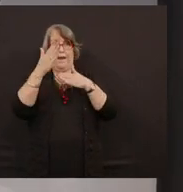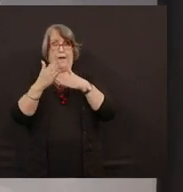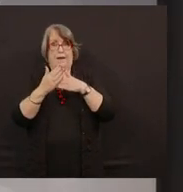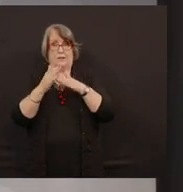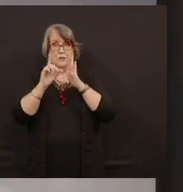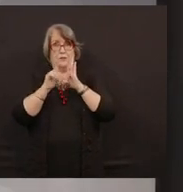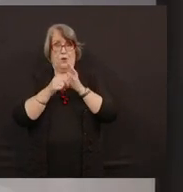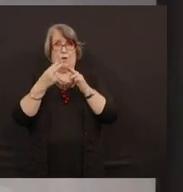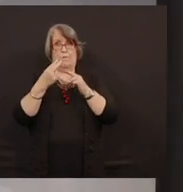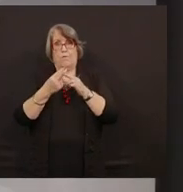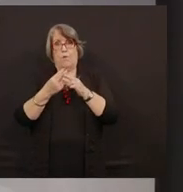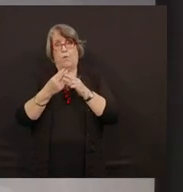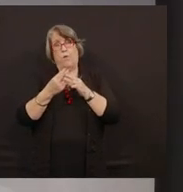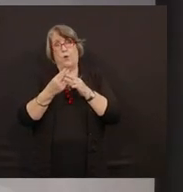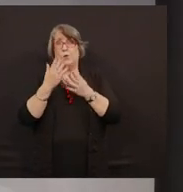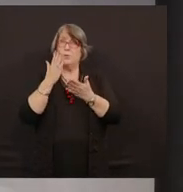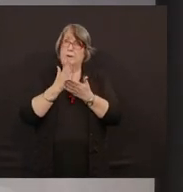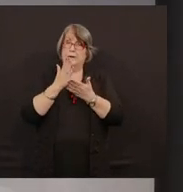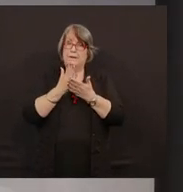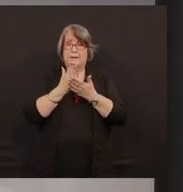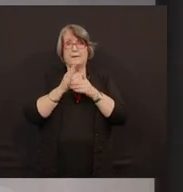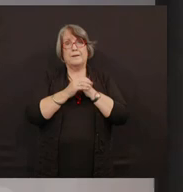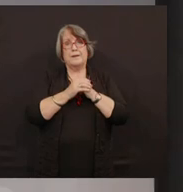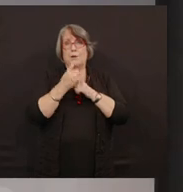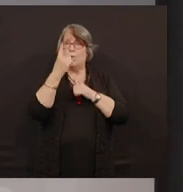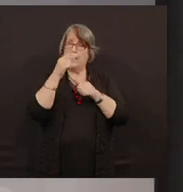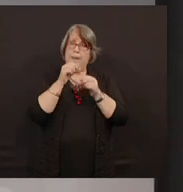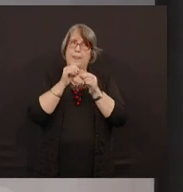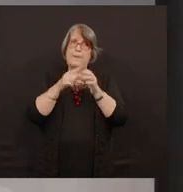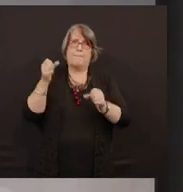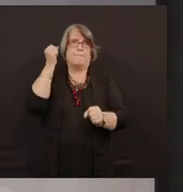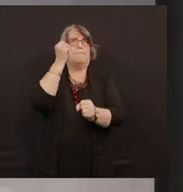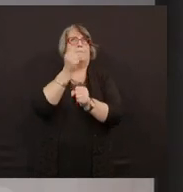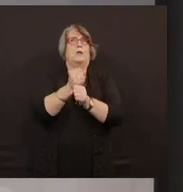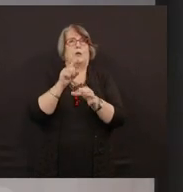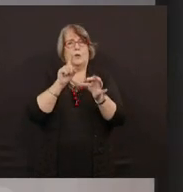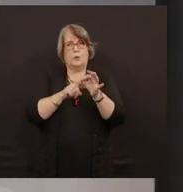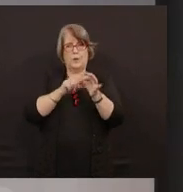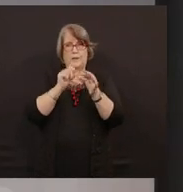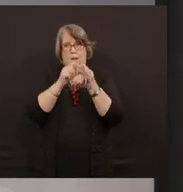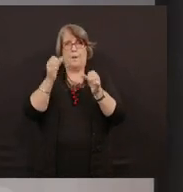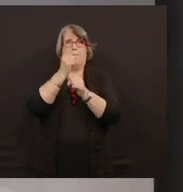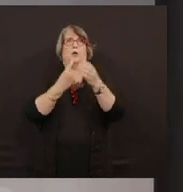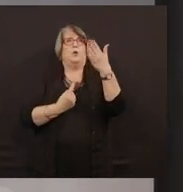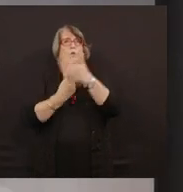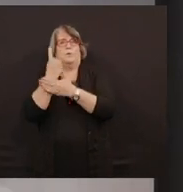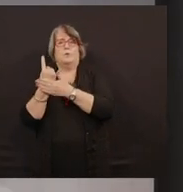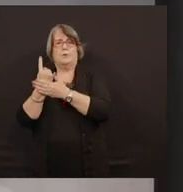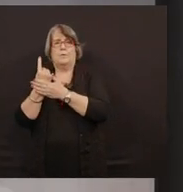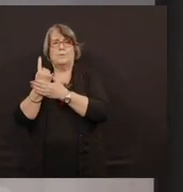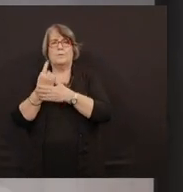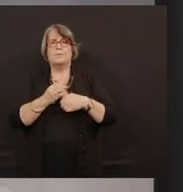for what is probably one of the big questions, the big opportunities and the big questions. And we've